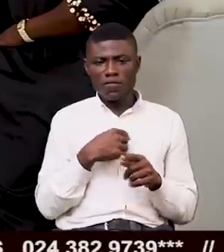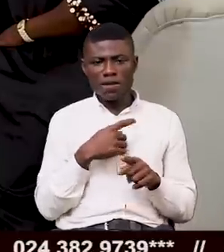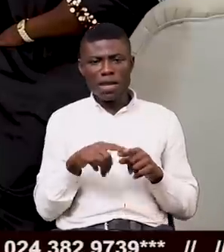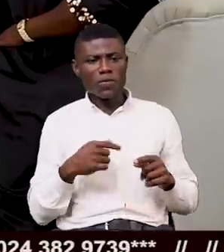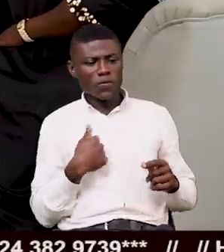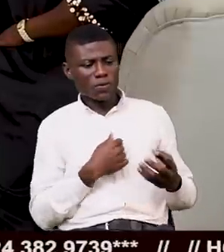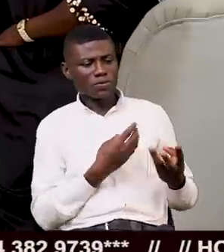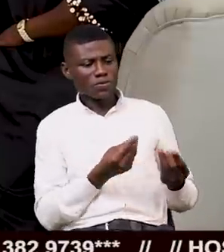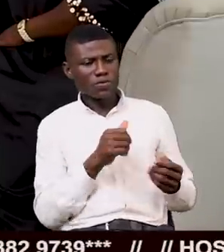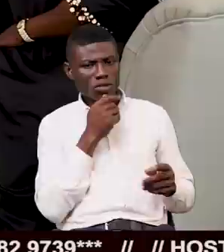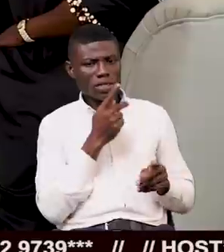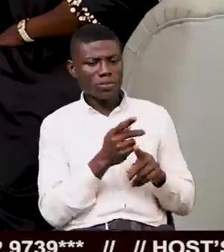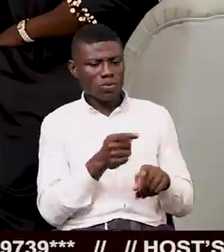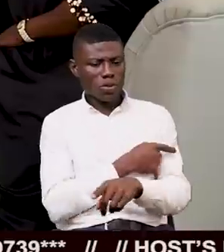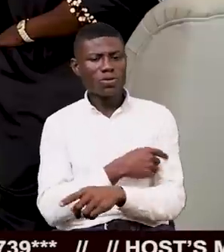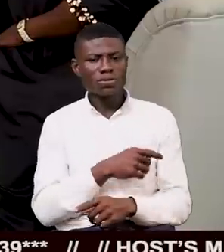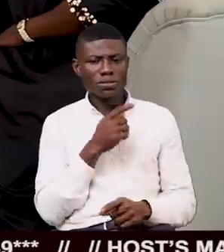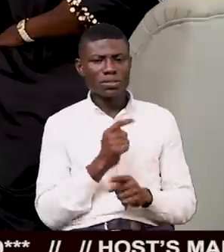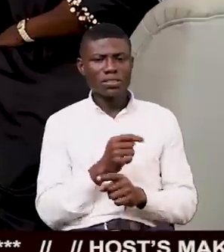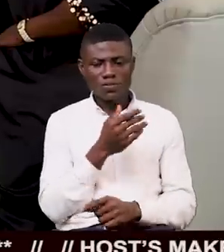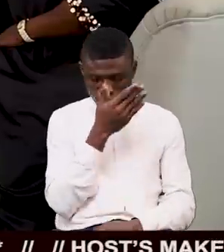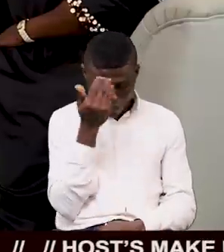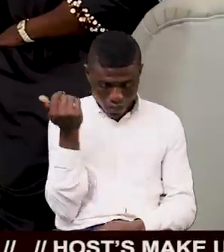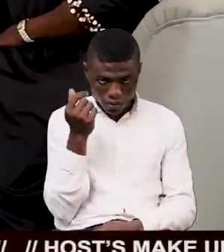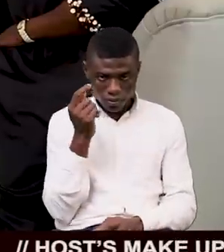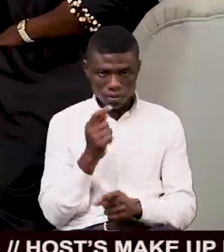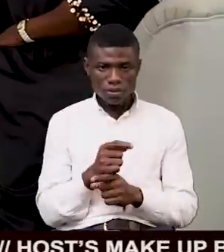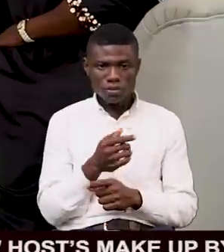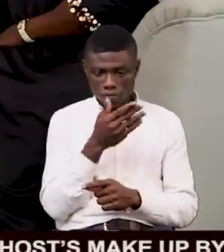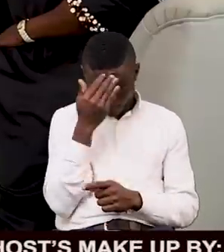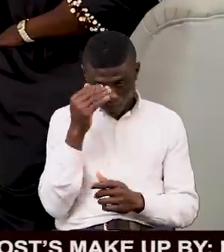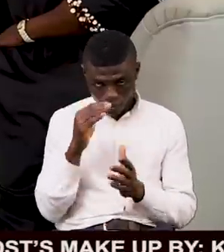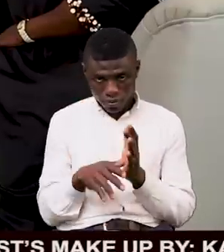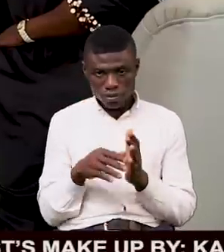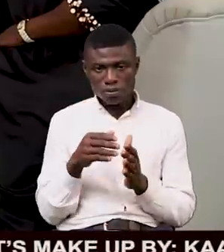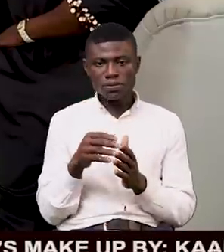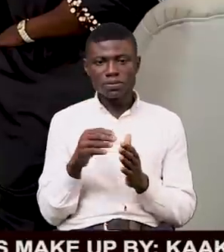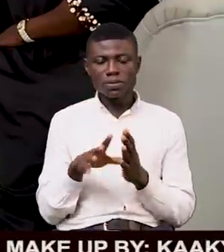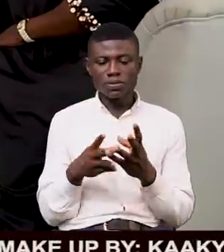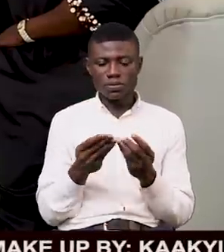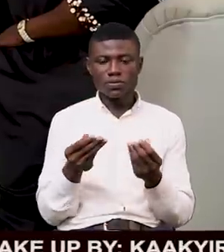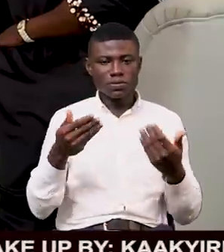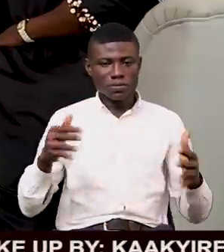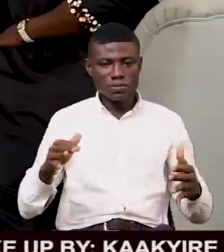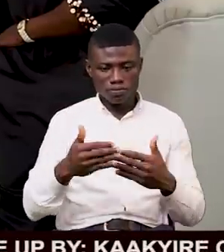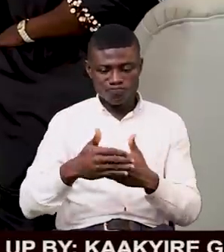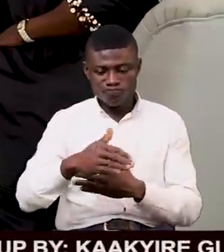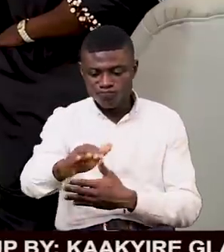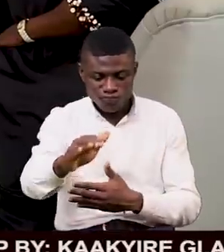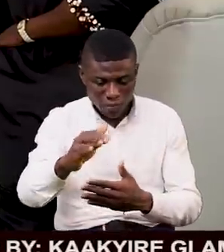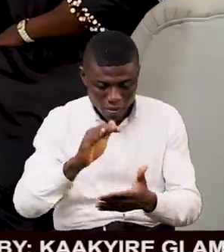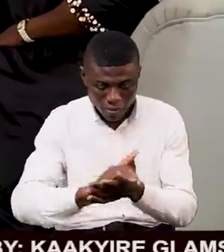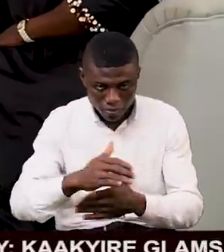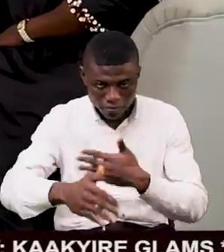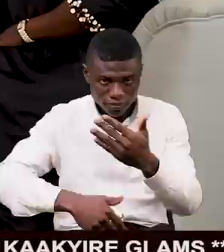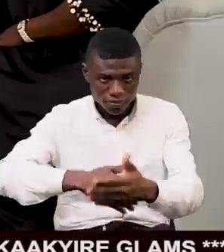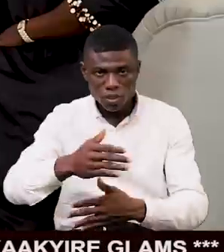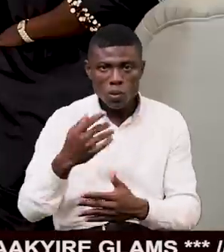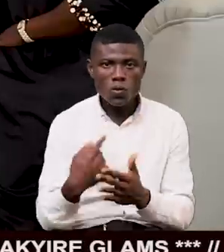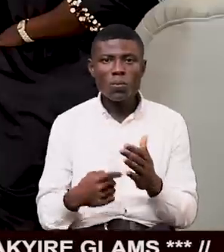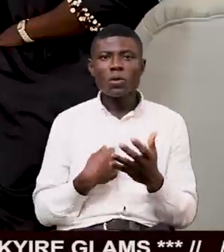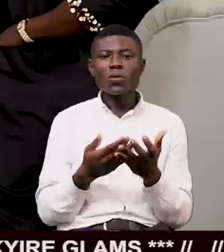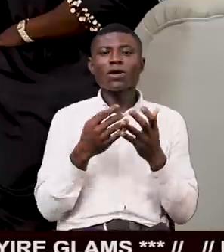no. And since we manage check. Okay. Aha, amunu mwa kakra na waso sobo pe. But the make kare